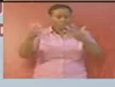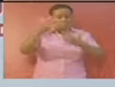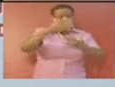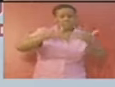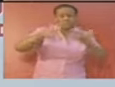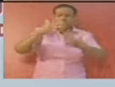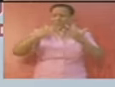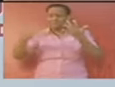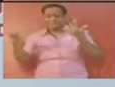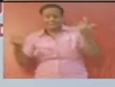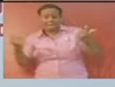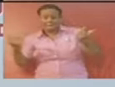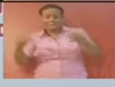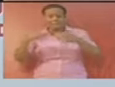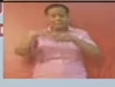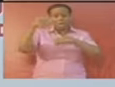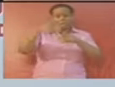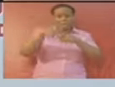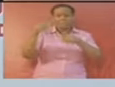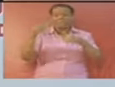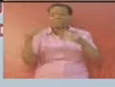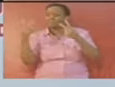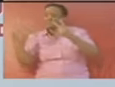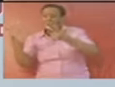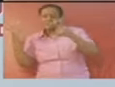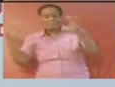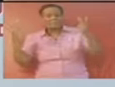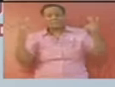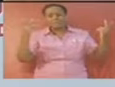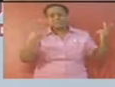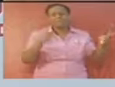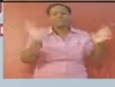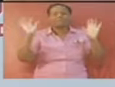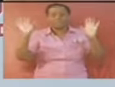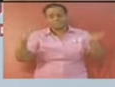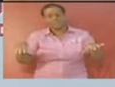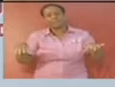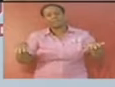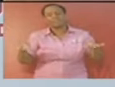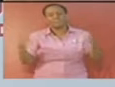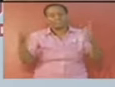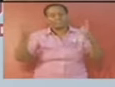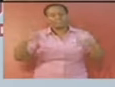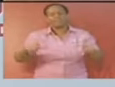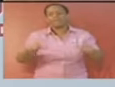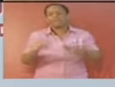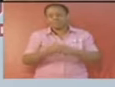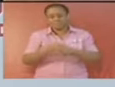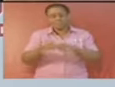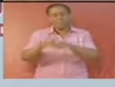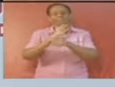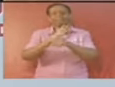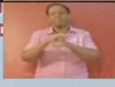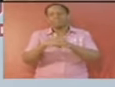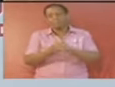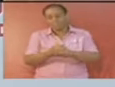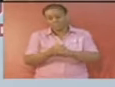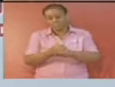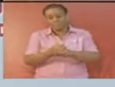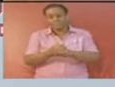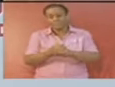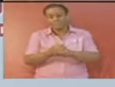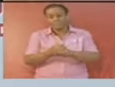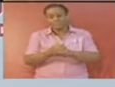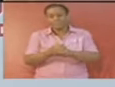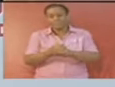on. So as I close, I just want to close by saying, don't let COVID parang